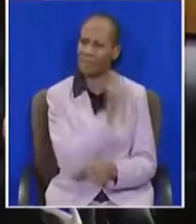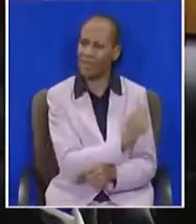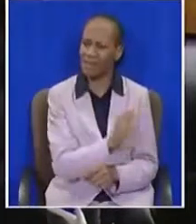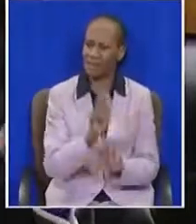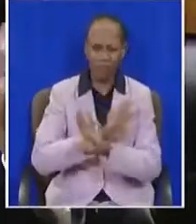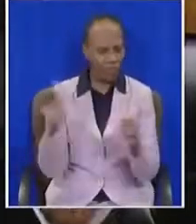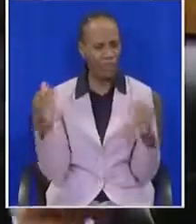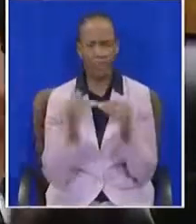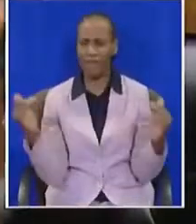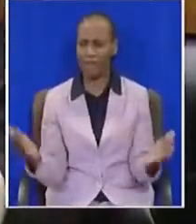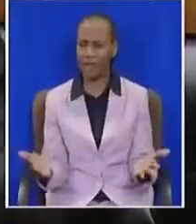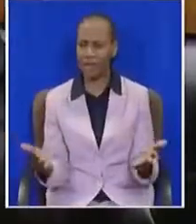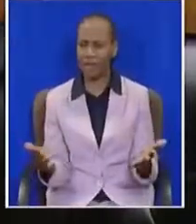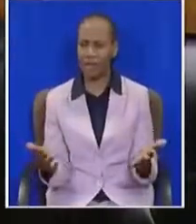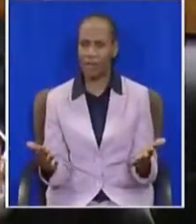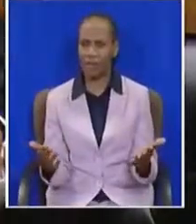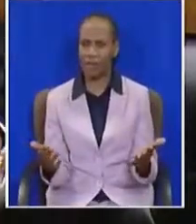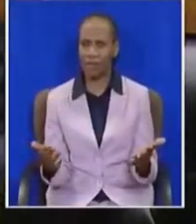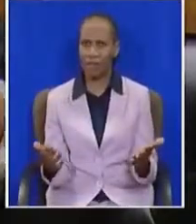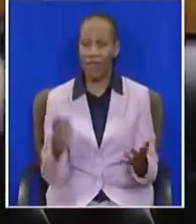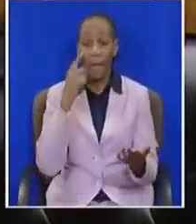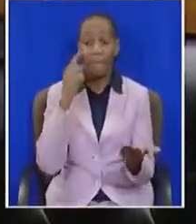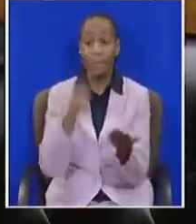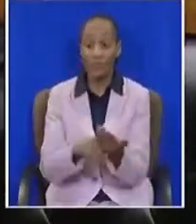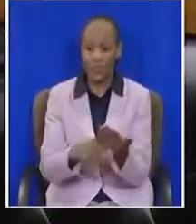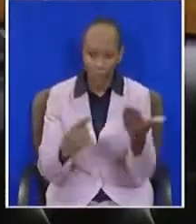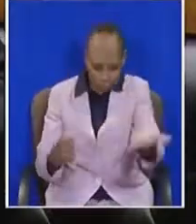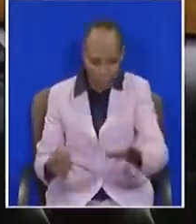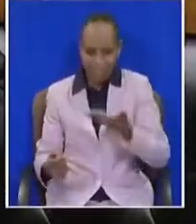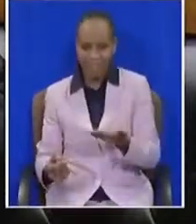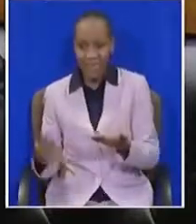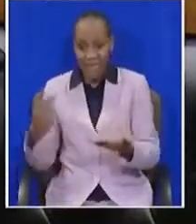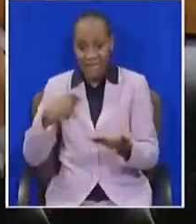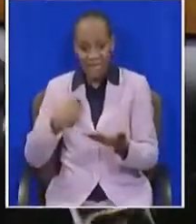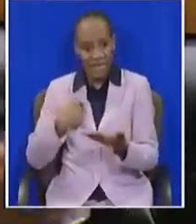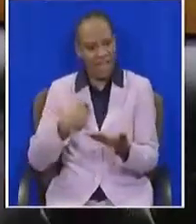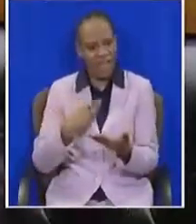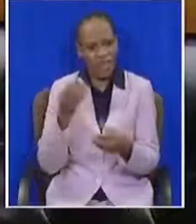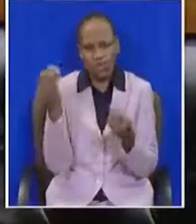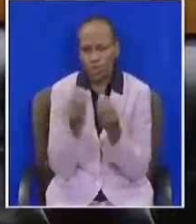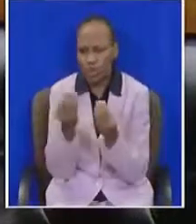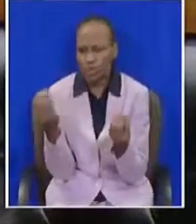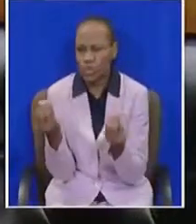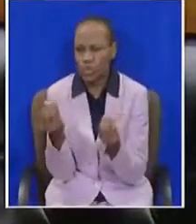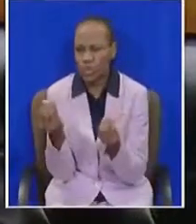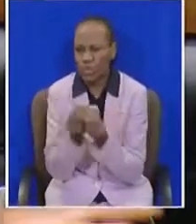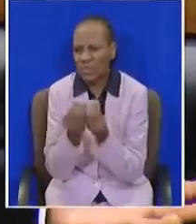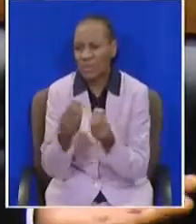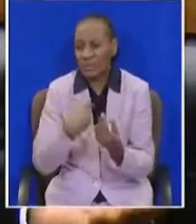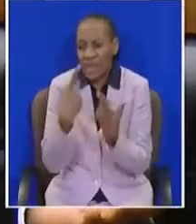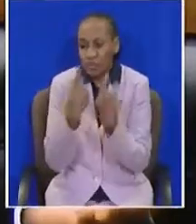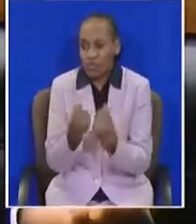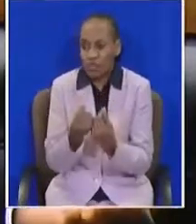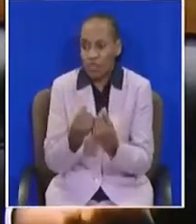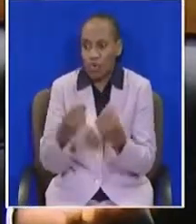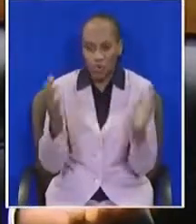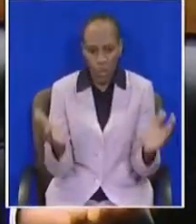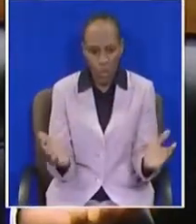unfair, because you can't produce evidence that I had anything to do with his business. You